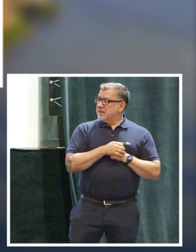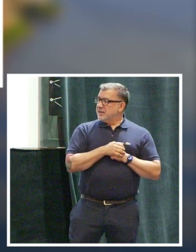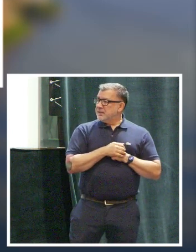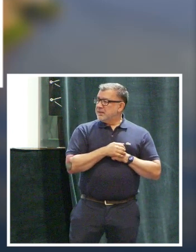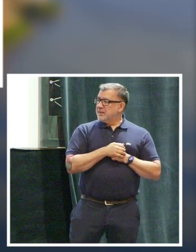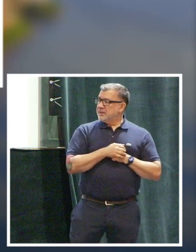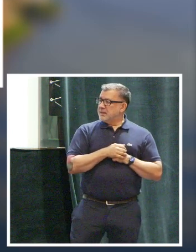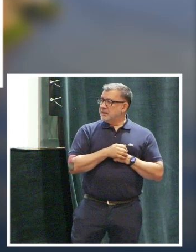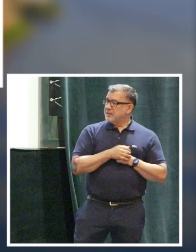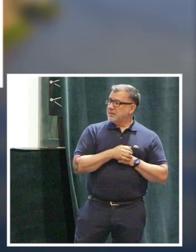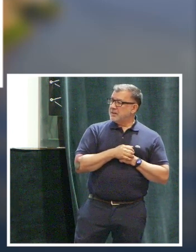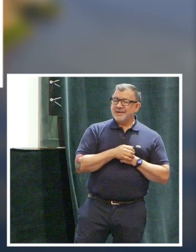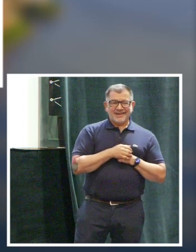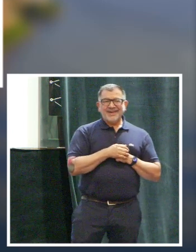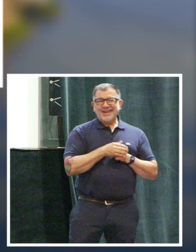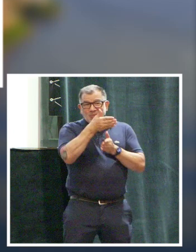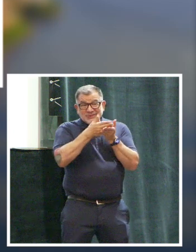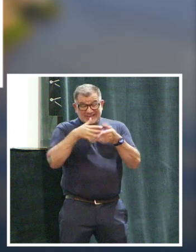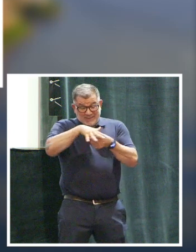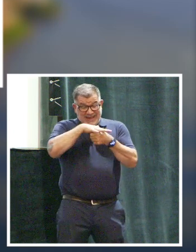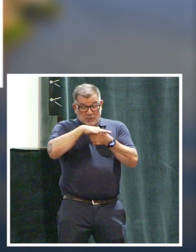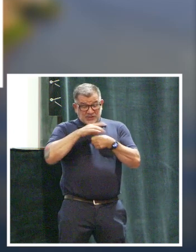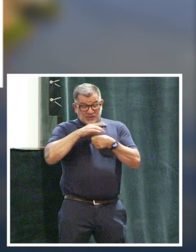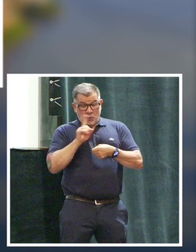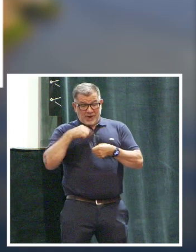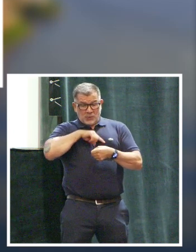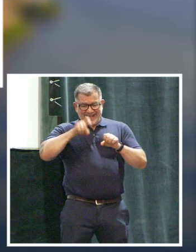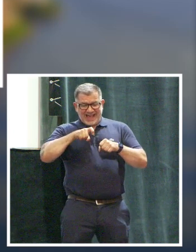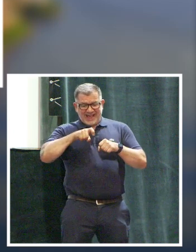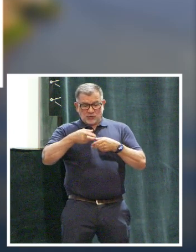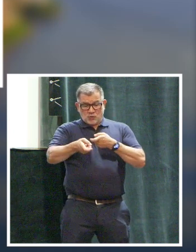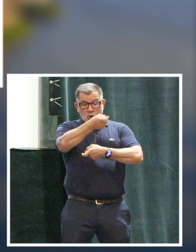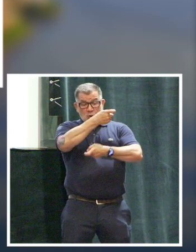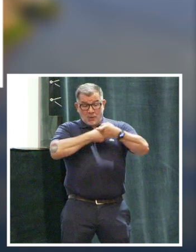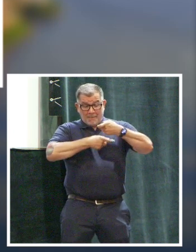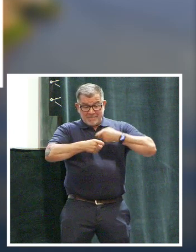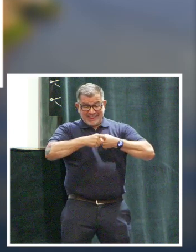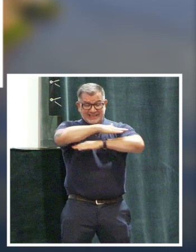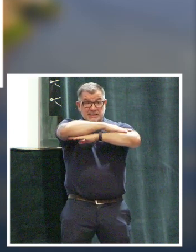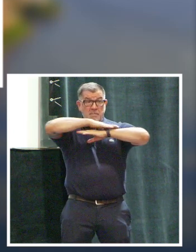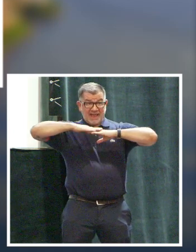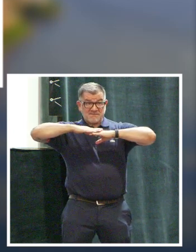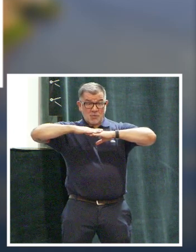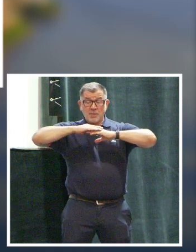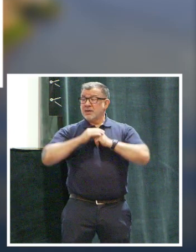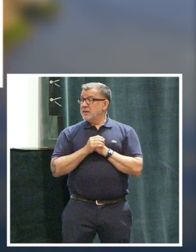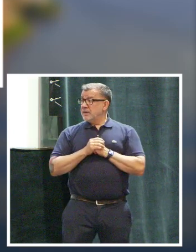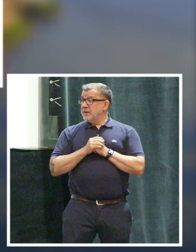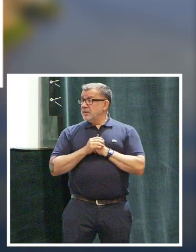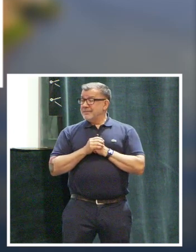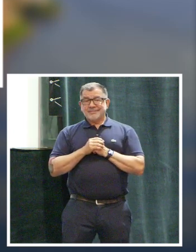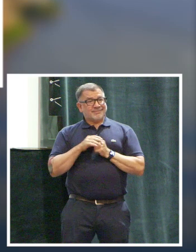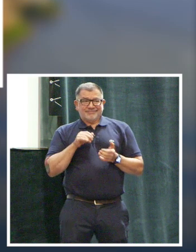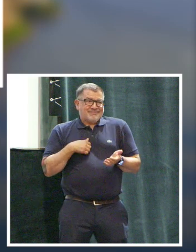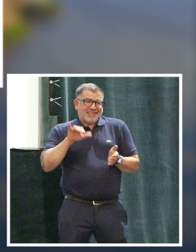are areas where we do have to replace the platform, elevate the platform. That is kind of a